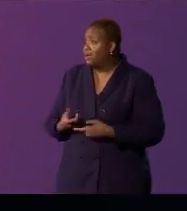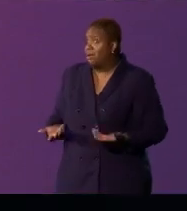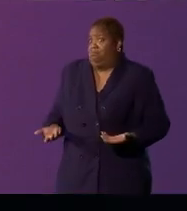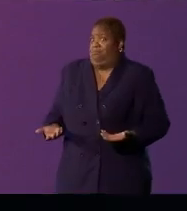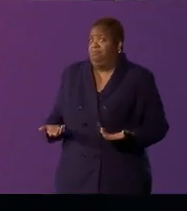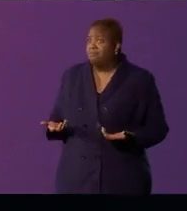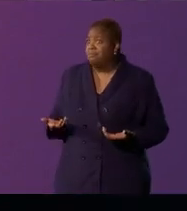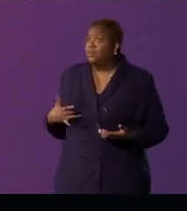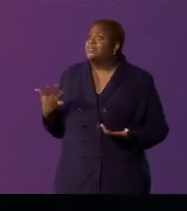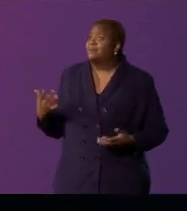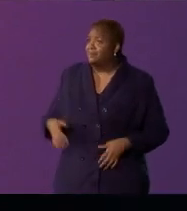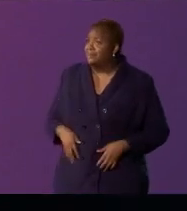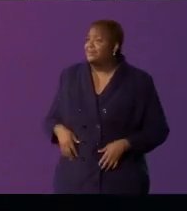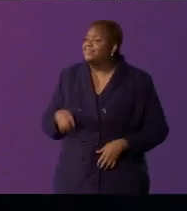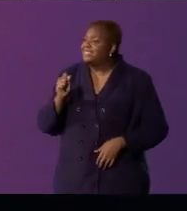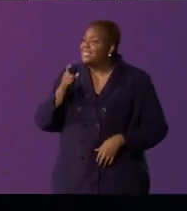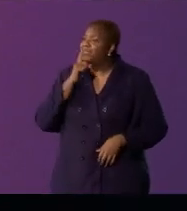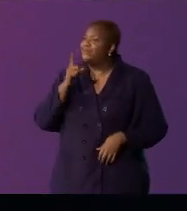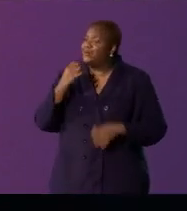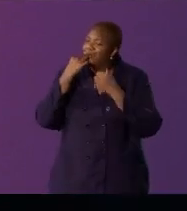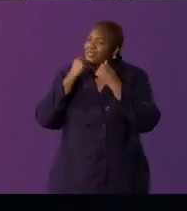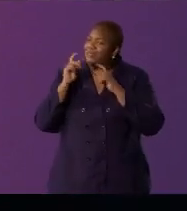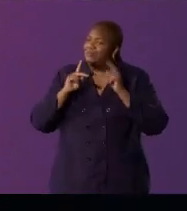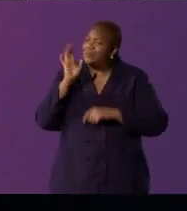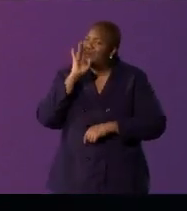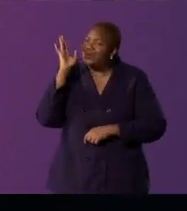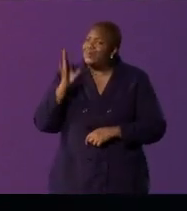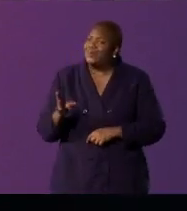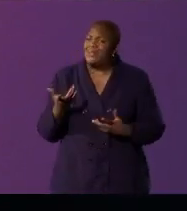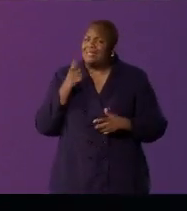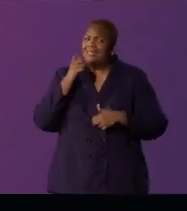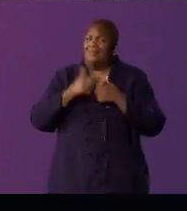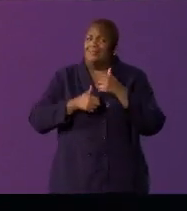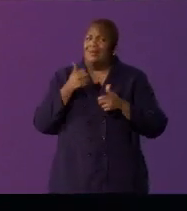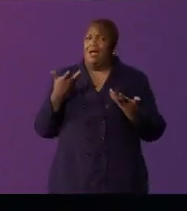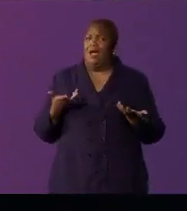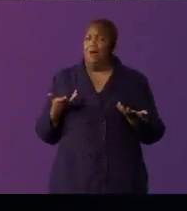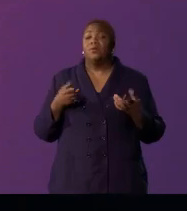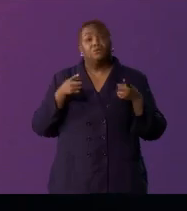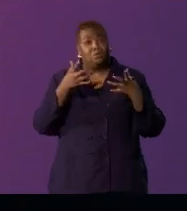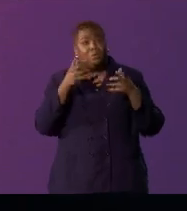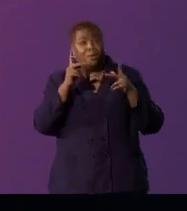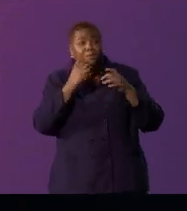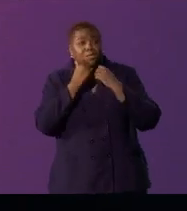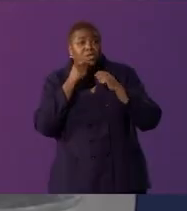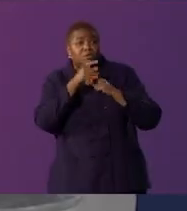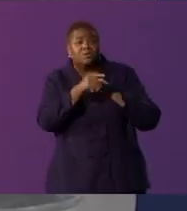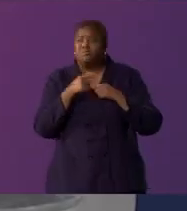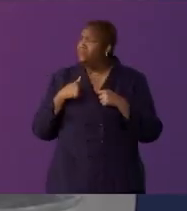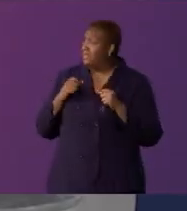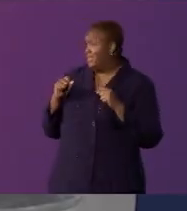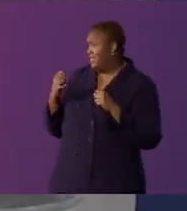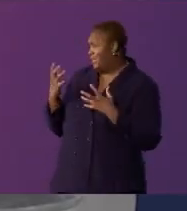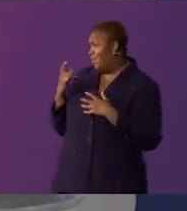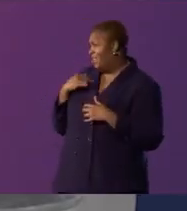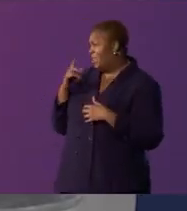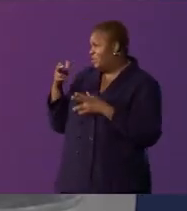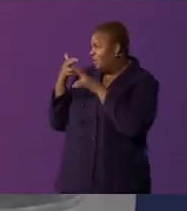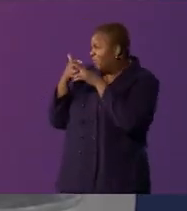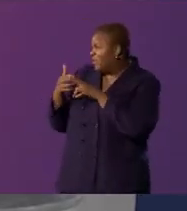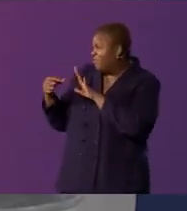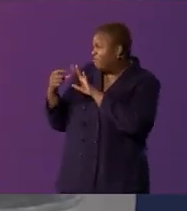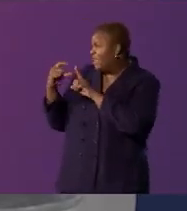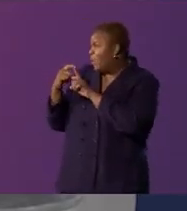big deal? Guess what? We are going to cherish our people. You got a problem with that? Would you like to be cherished? Yeah, I'd like to be cherished, but do we have to call it